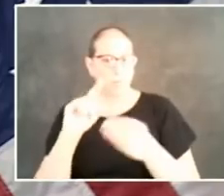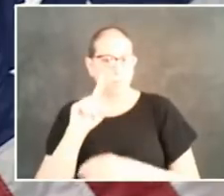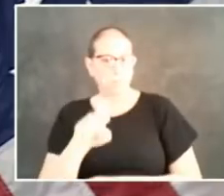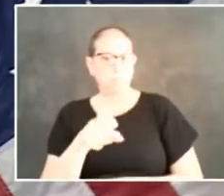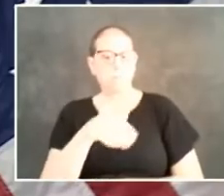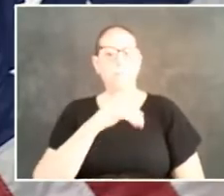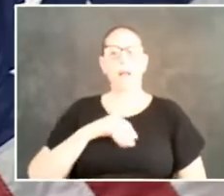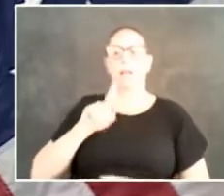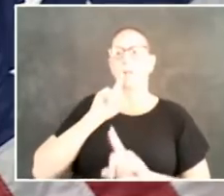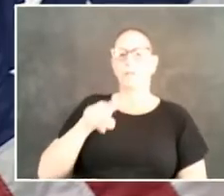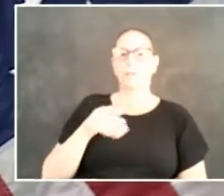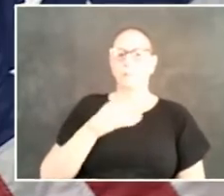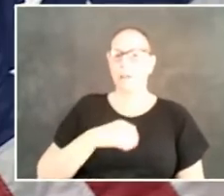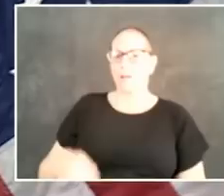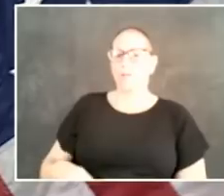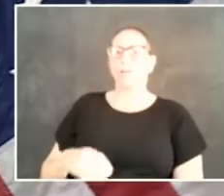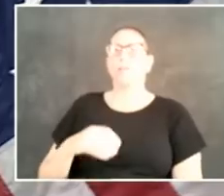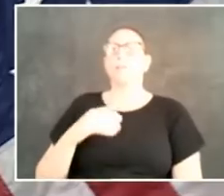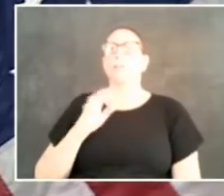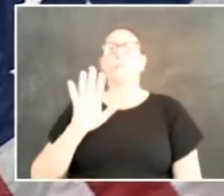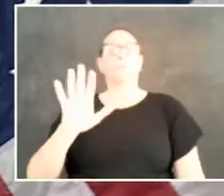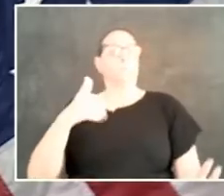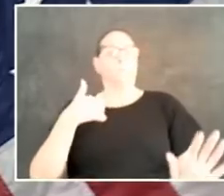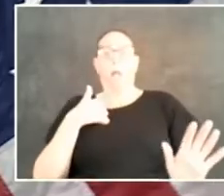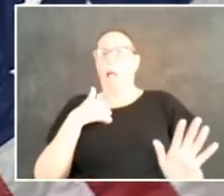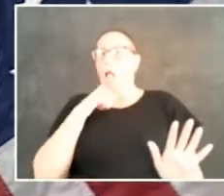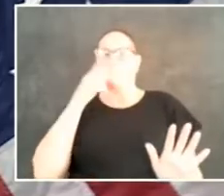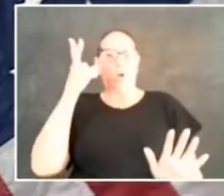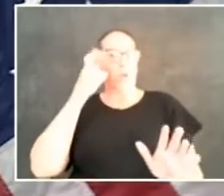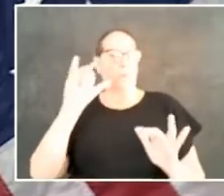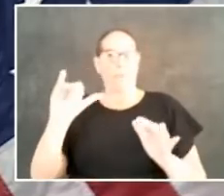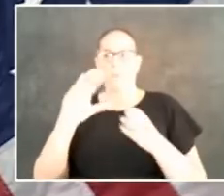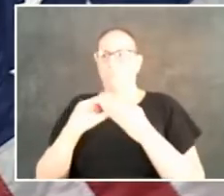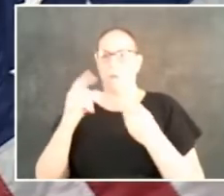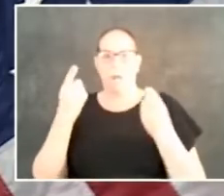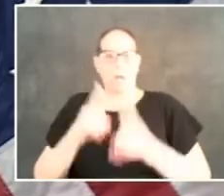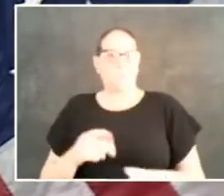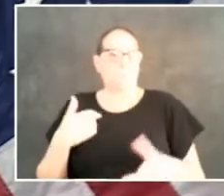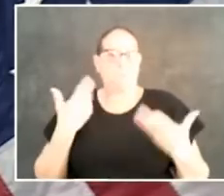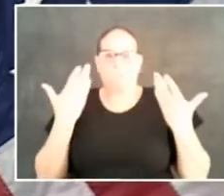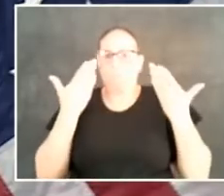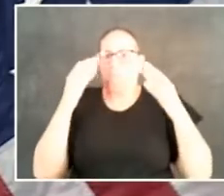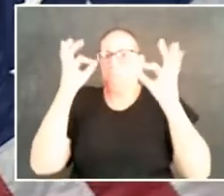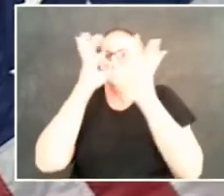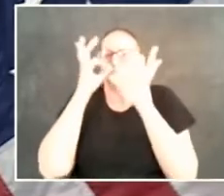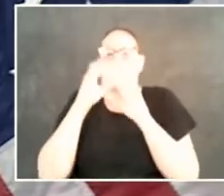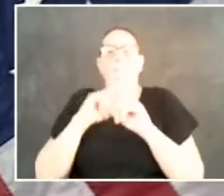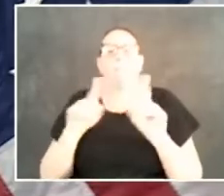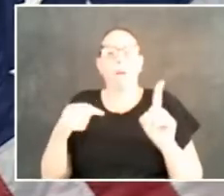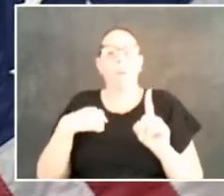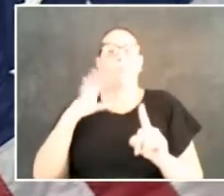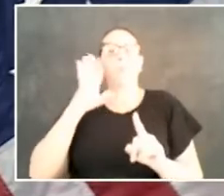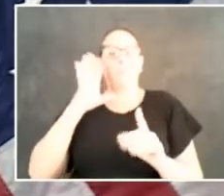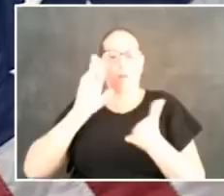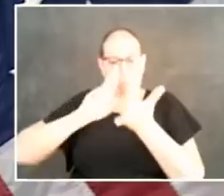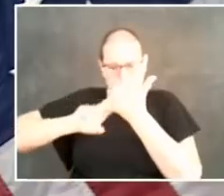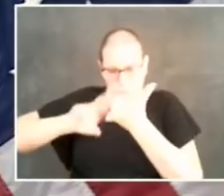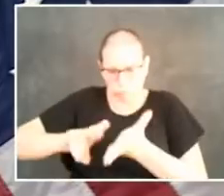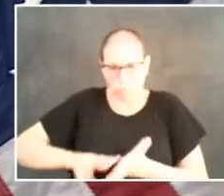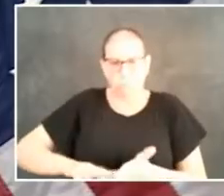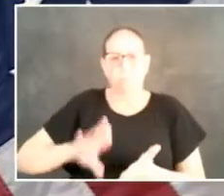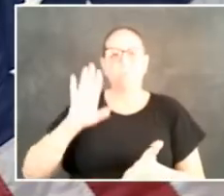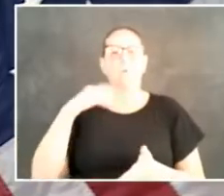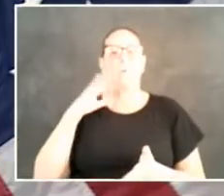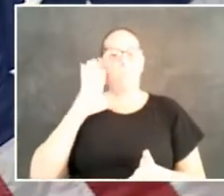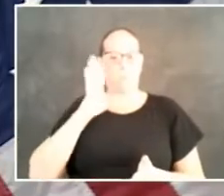investigated. I don't know any of the details of this one. It's the first I'm hearing, but there will unquestionably be a careful look at what happened there, and the commissioner can speak